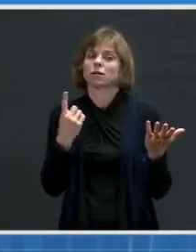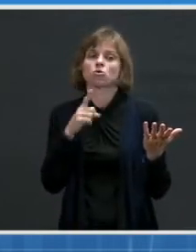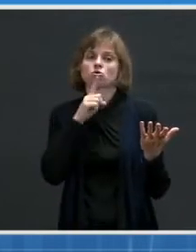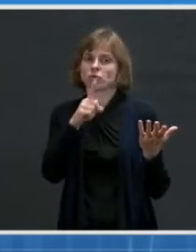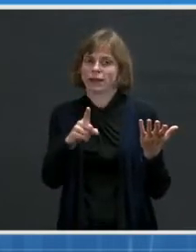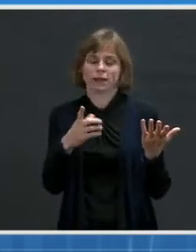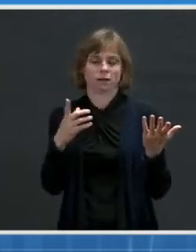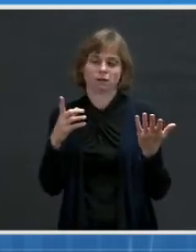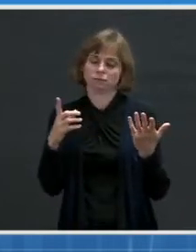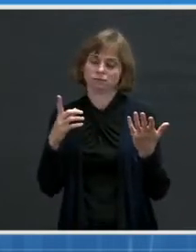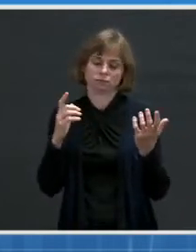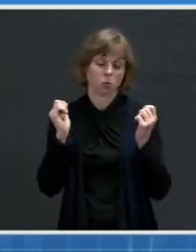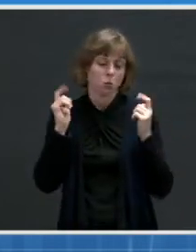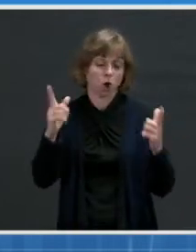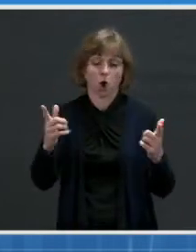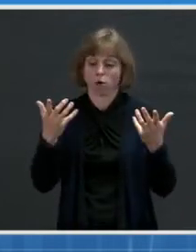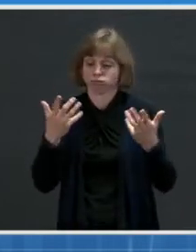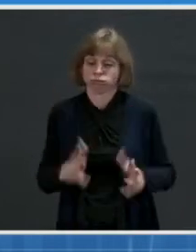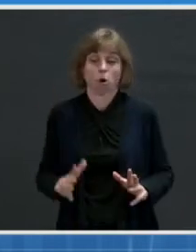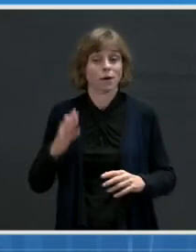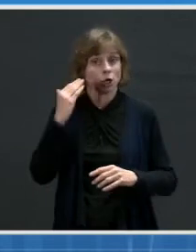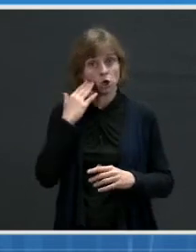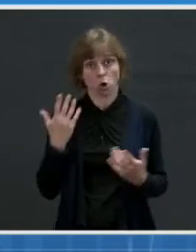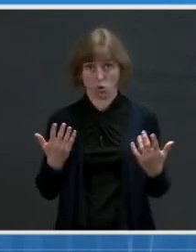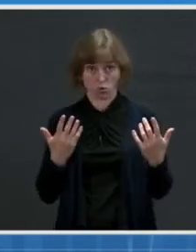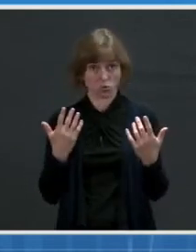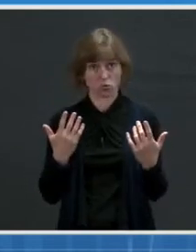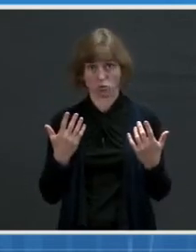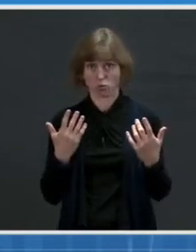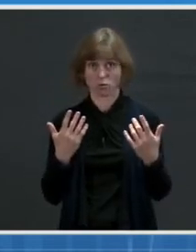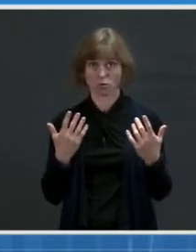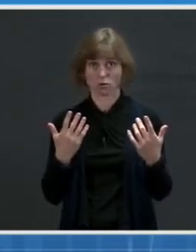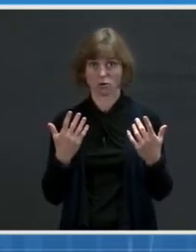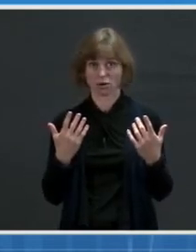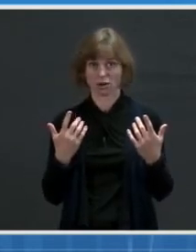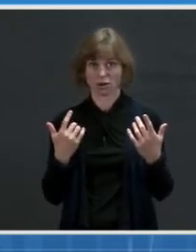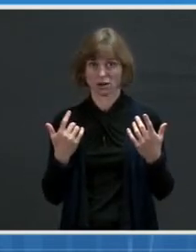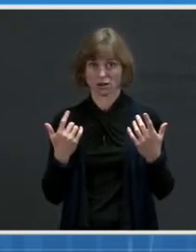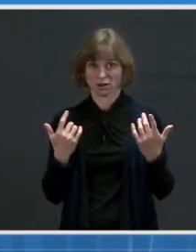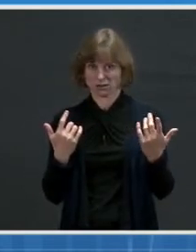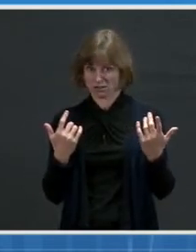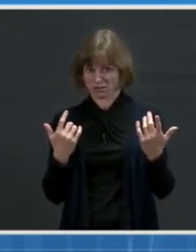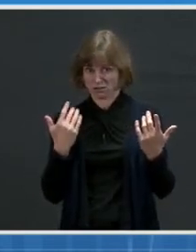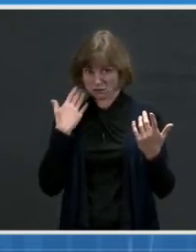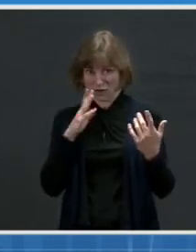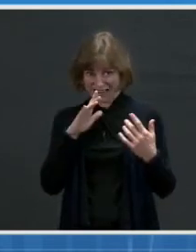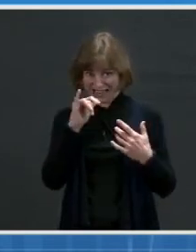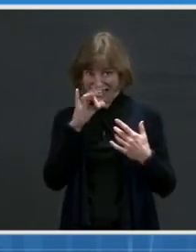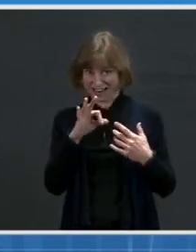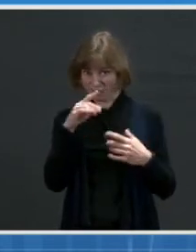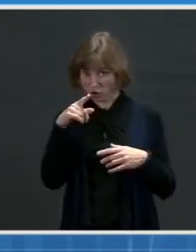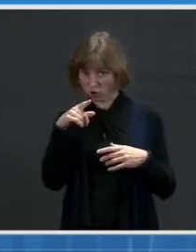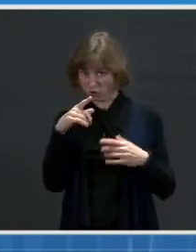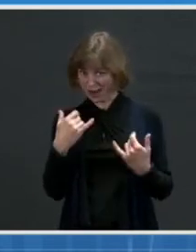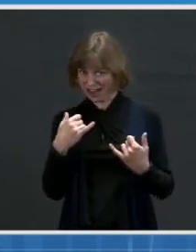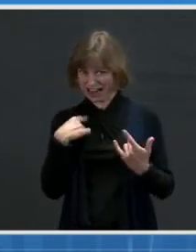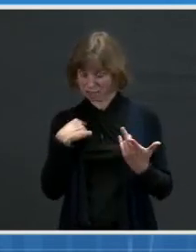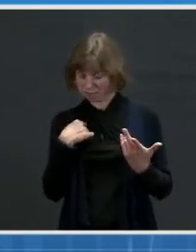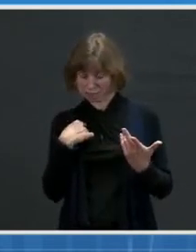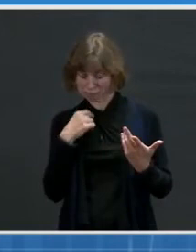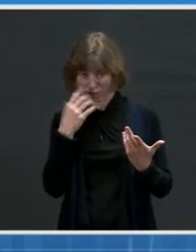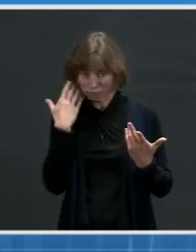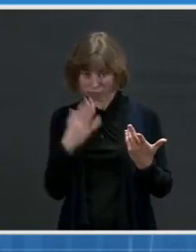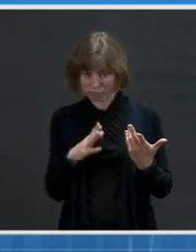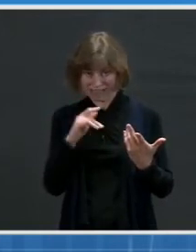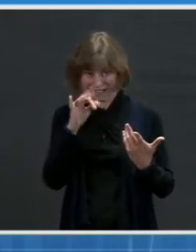we know that at this point in time, it is unclear whether when you get vaccinated and you might be